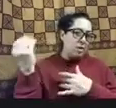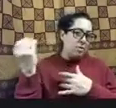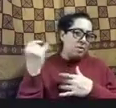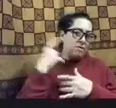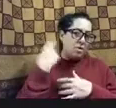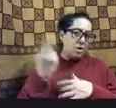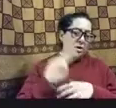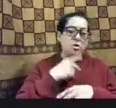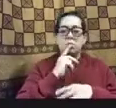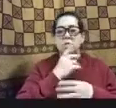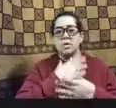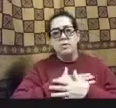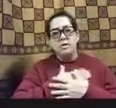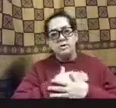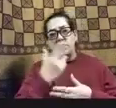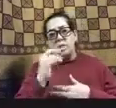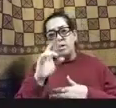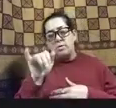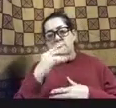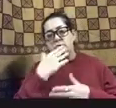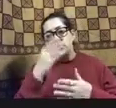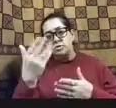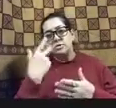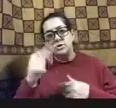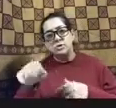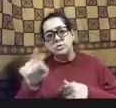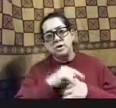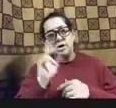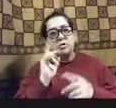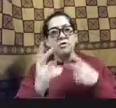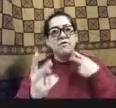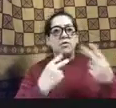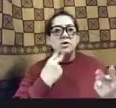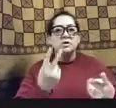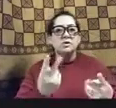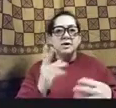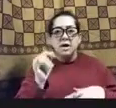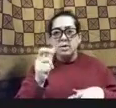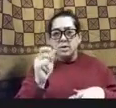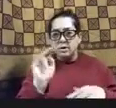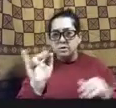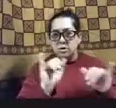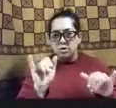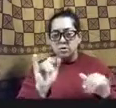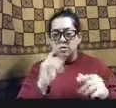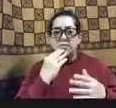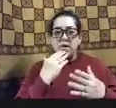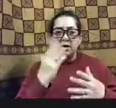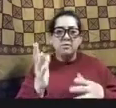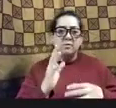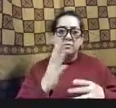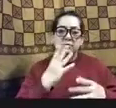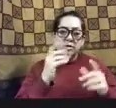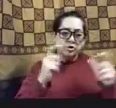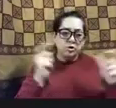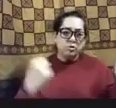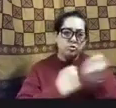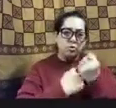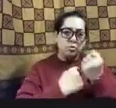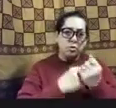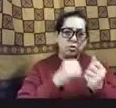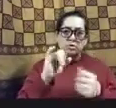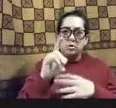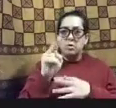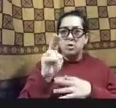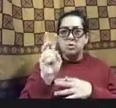us. I really appreciate it. Hilary, it's always great to see you and hear your voice. And Karin, as always, thanks for being such huge supporters of Sedona